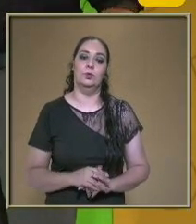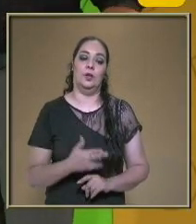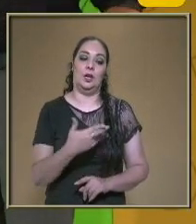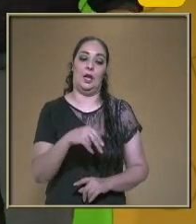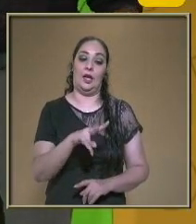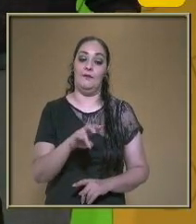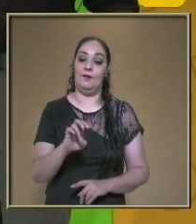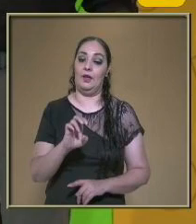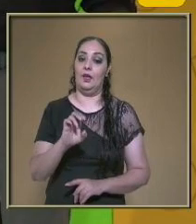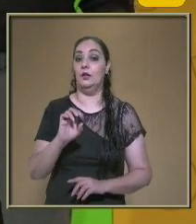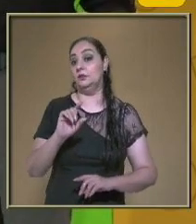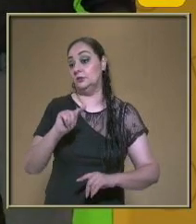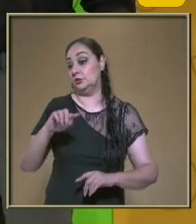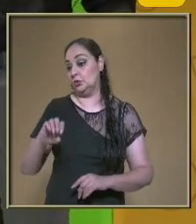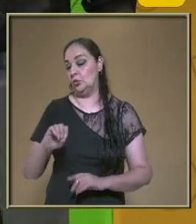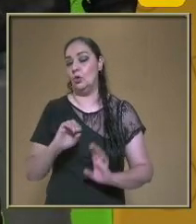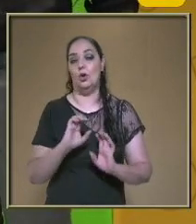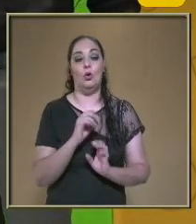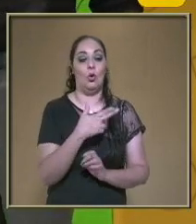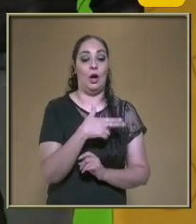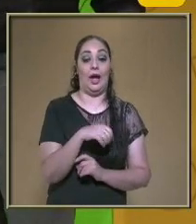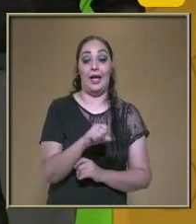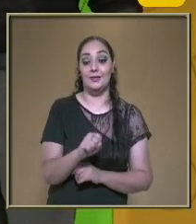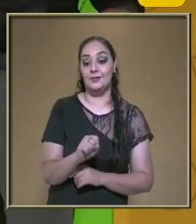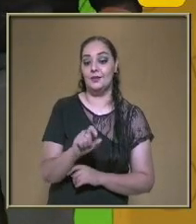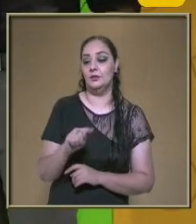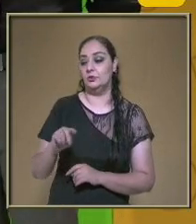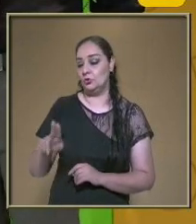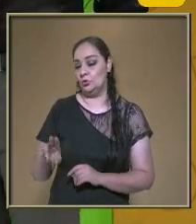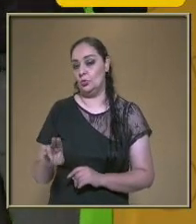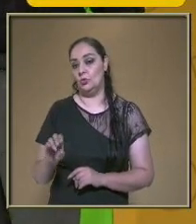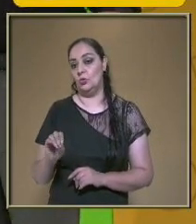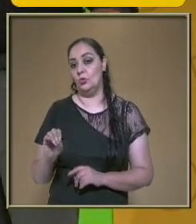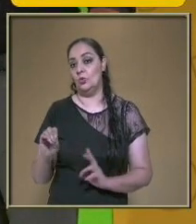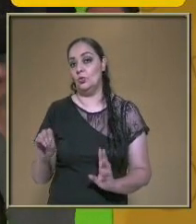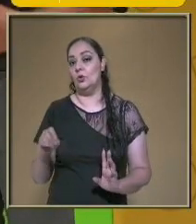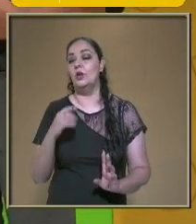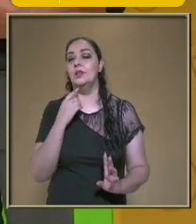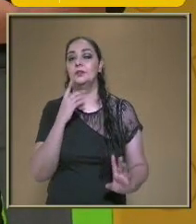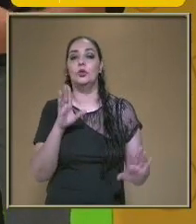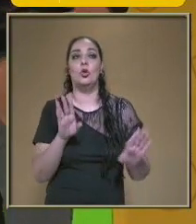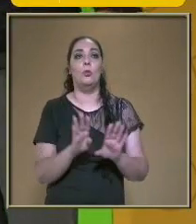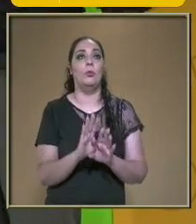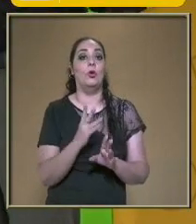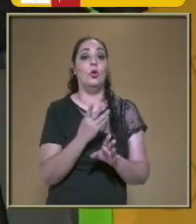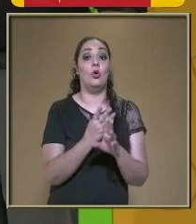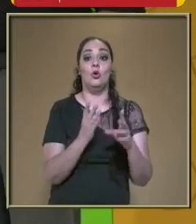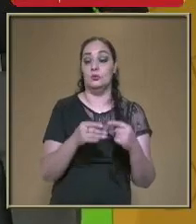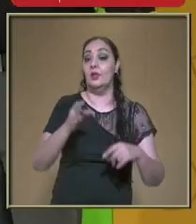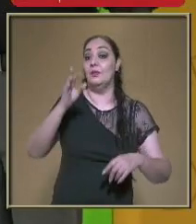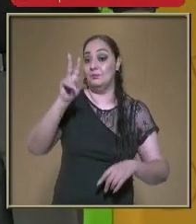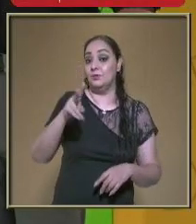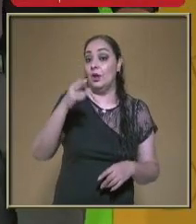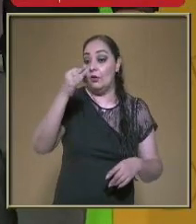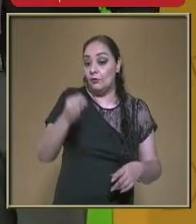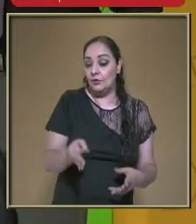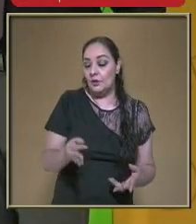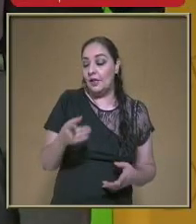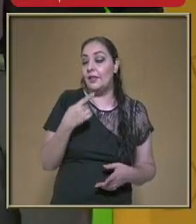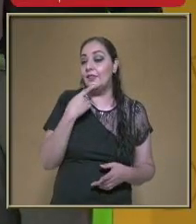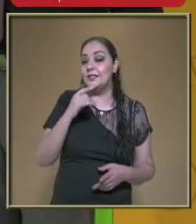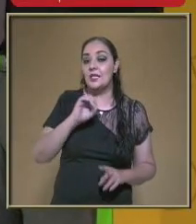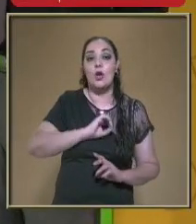or has to, they indicate affirmative expressions to express